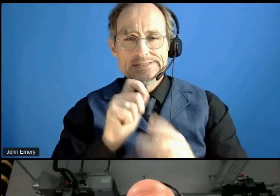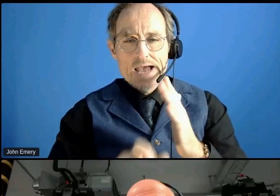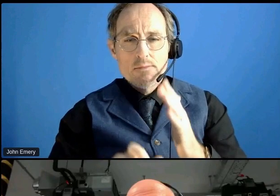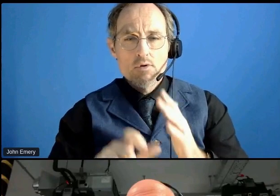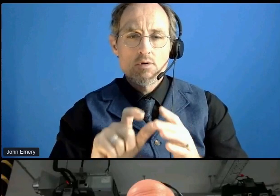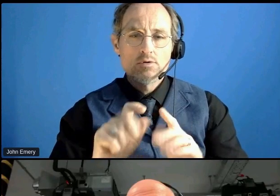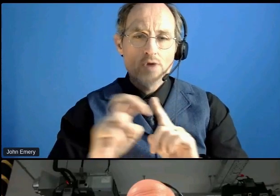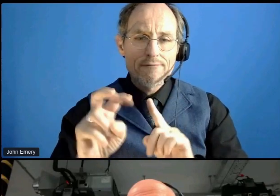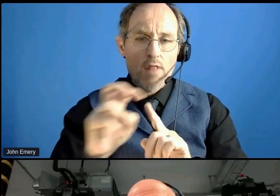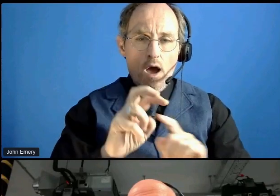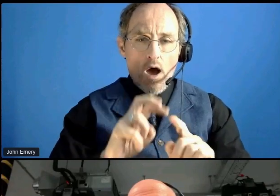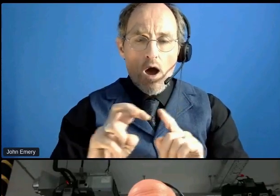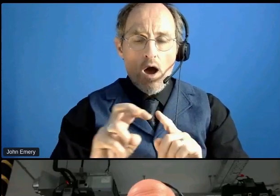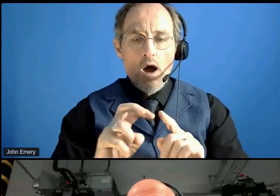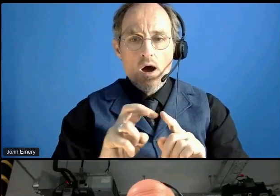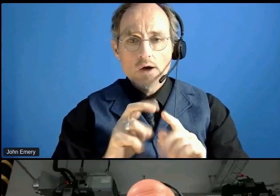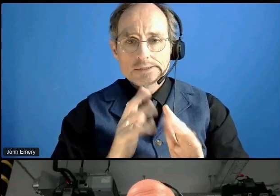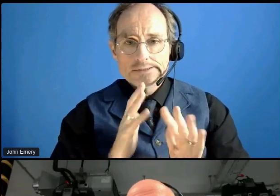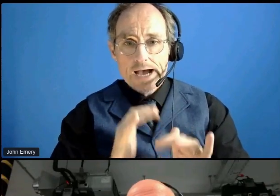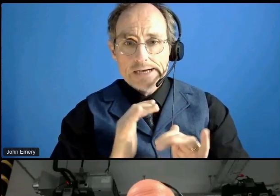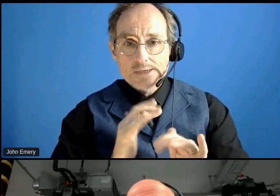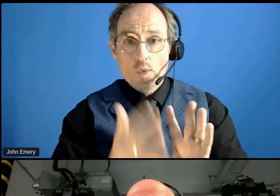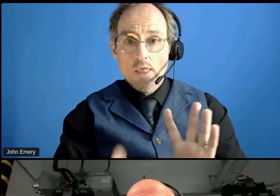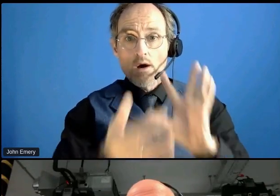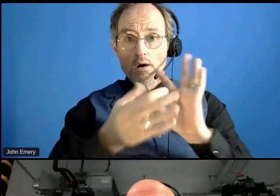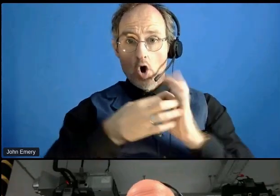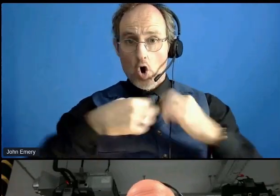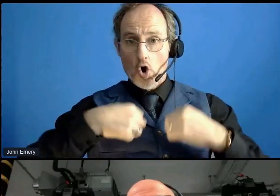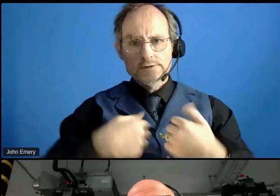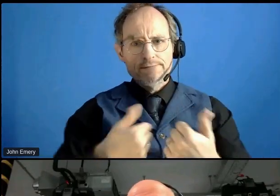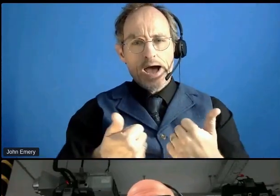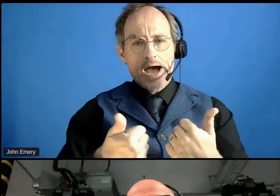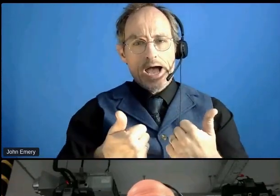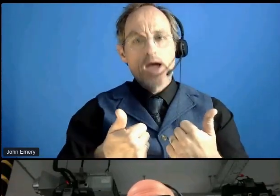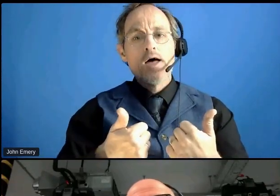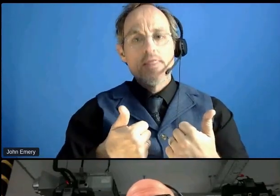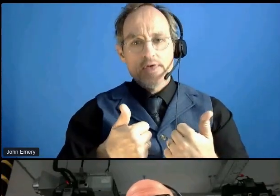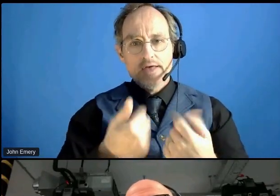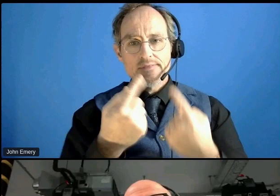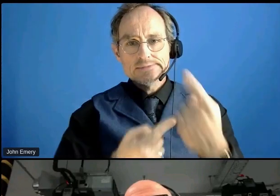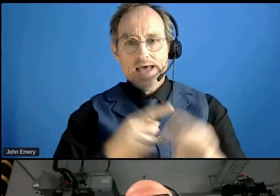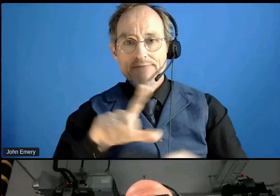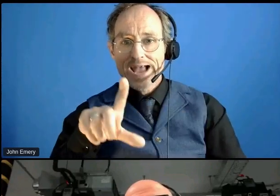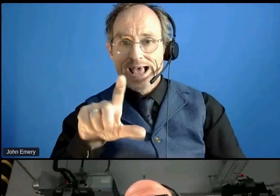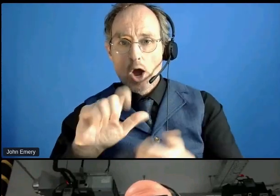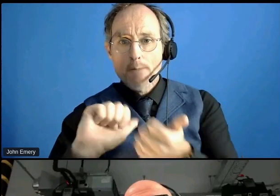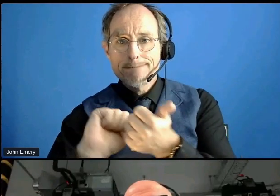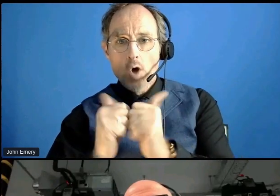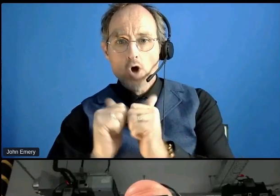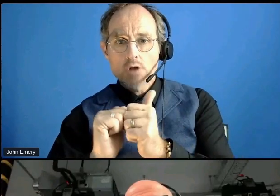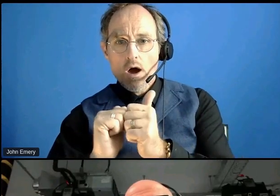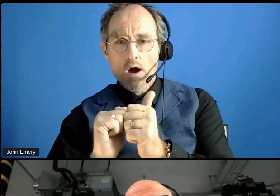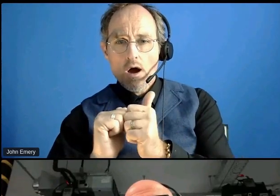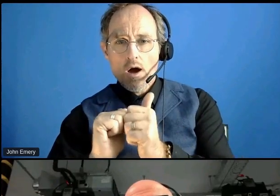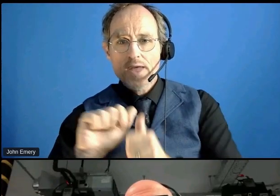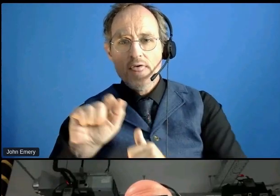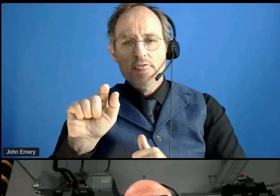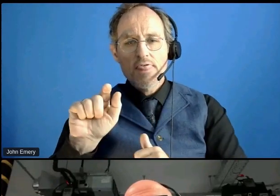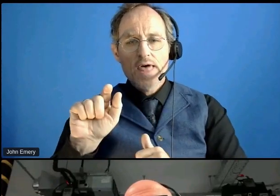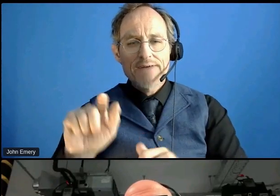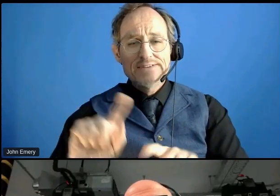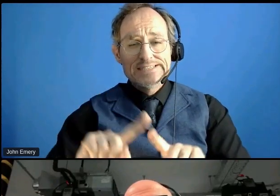slightly different. So that, there's definite challenges. But a couple of the big things we've done, we